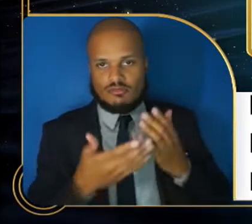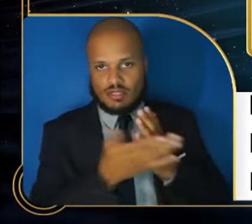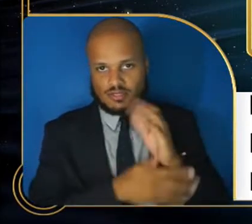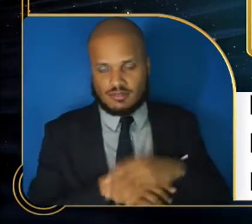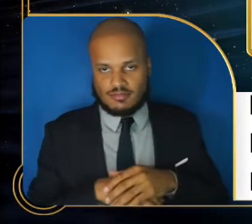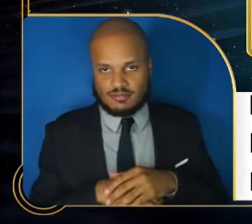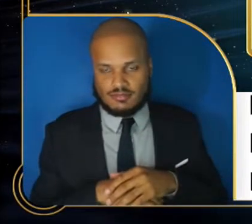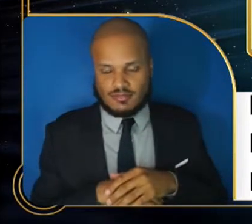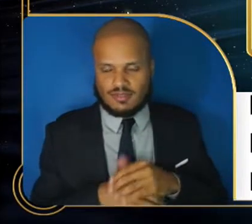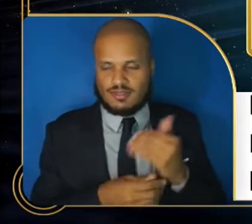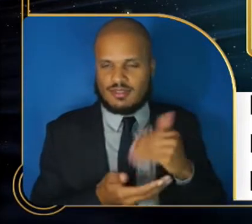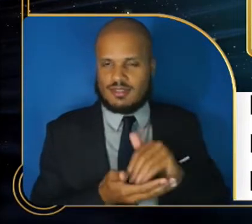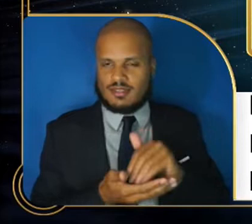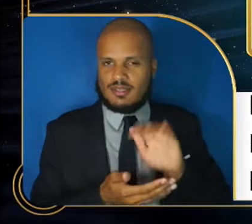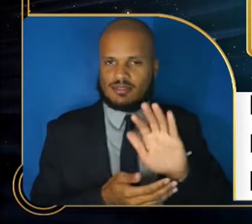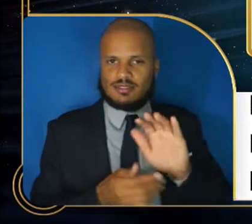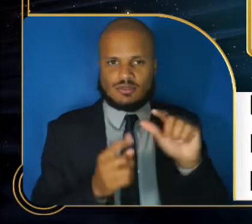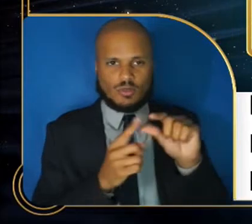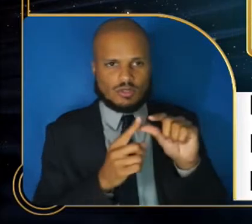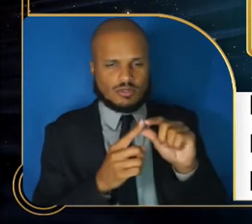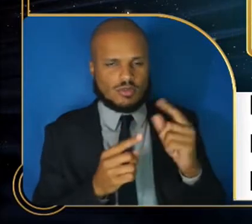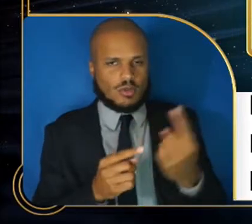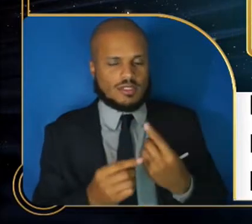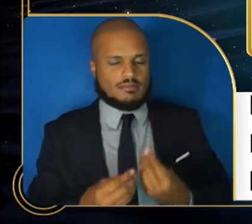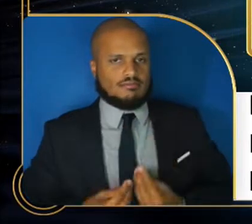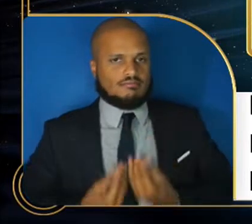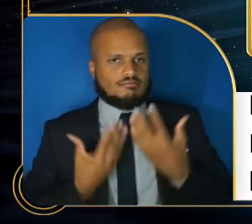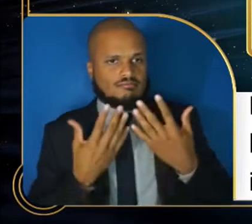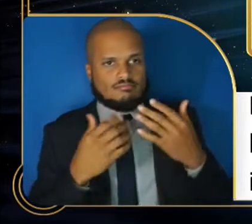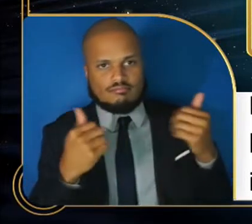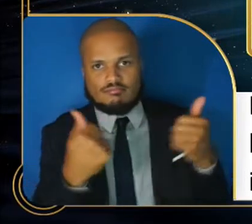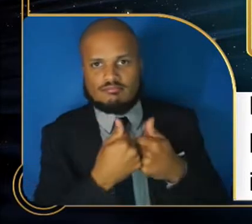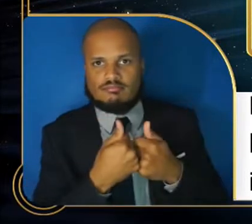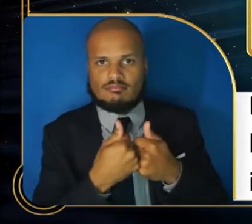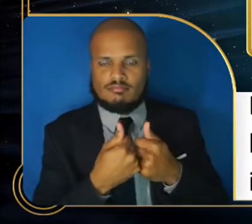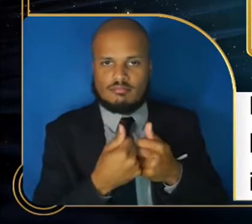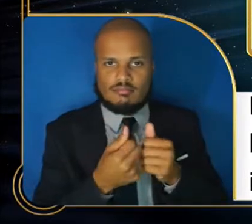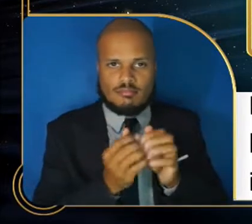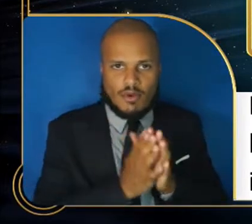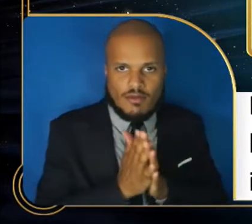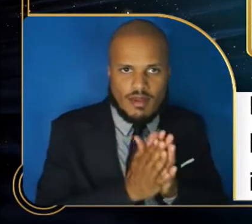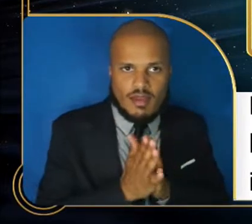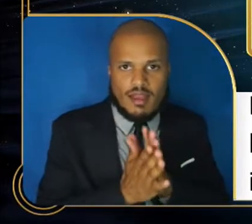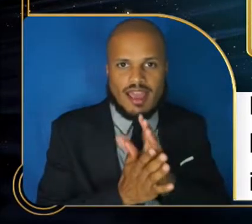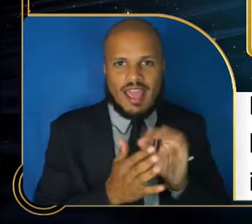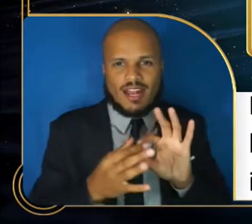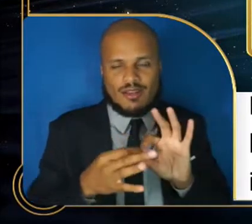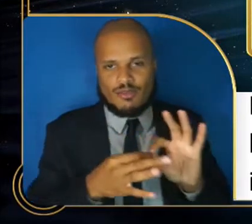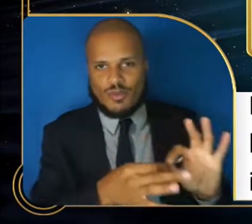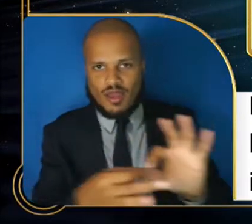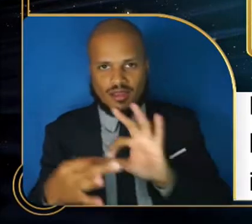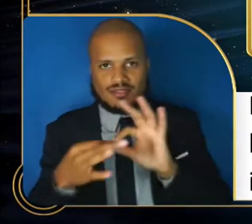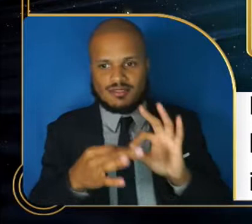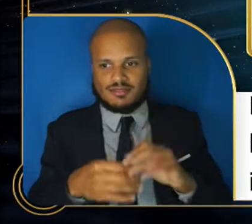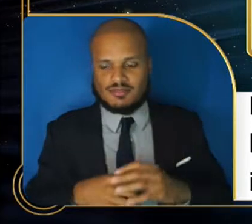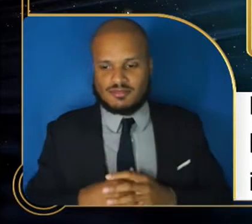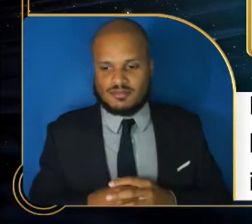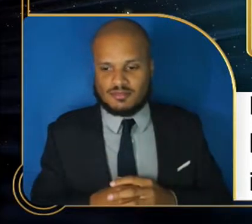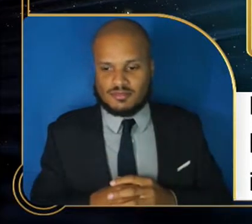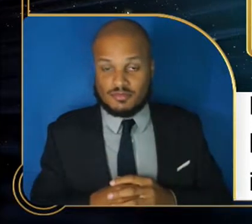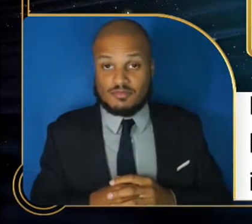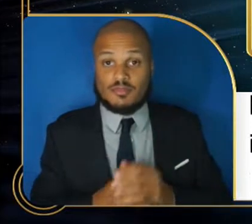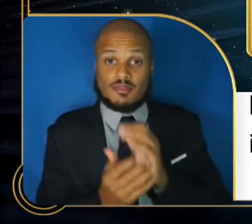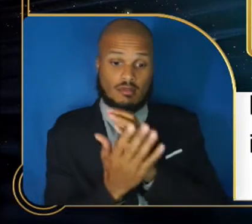always, his words promise to inspire, challenge, motivate, and unite. We'll end our program